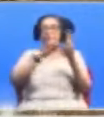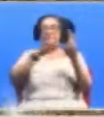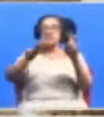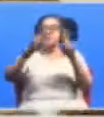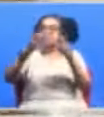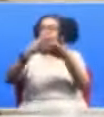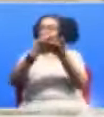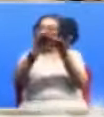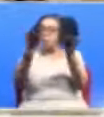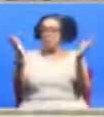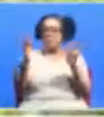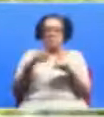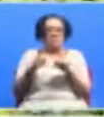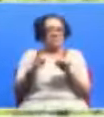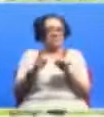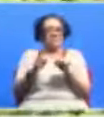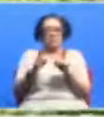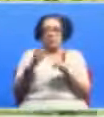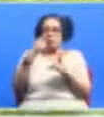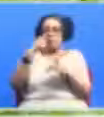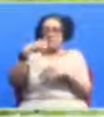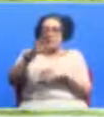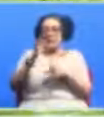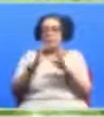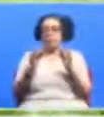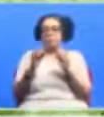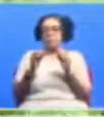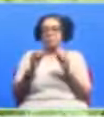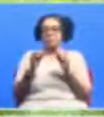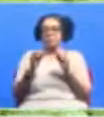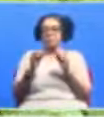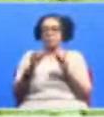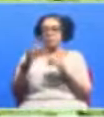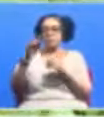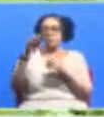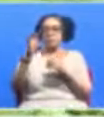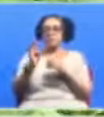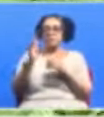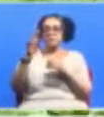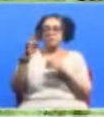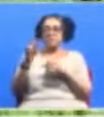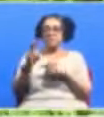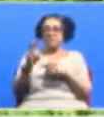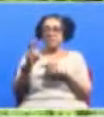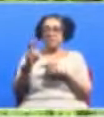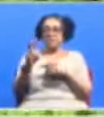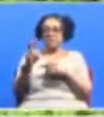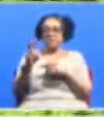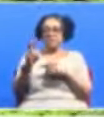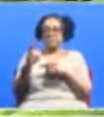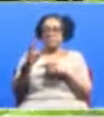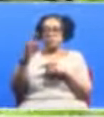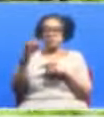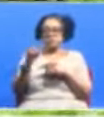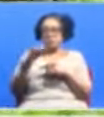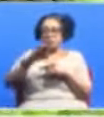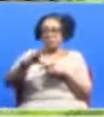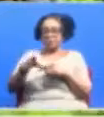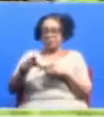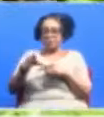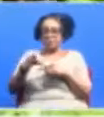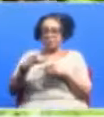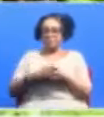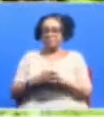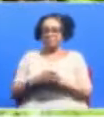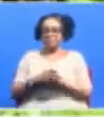him, but not in his backyard. Lois Wangui, NTV, in the county of Wasingishu.